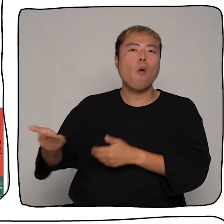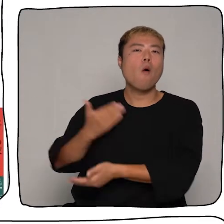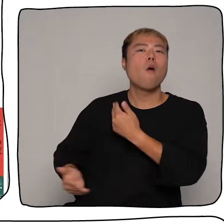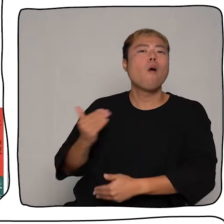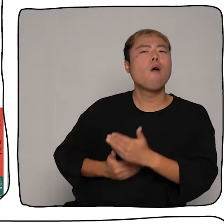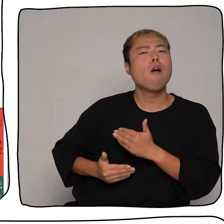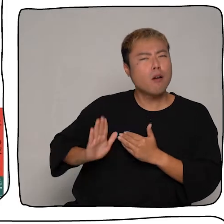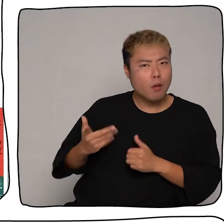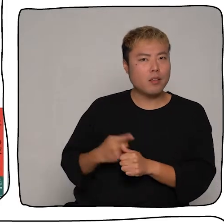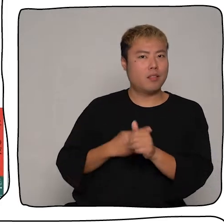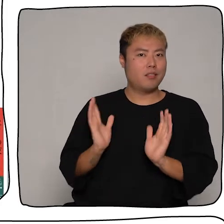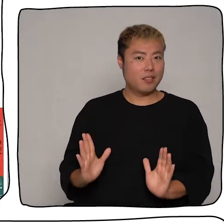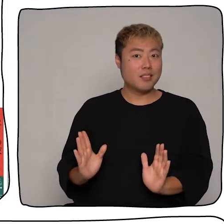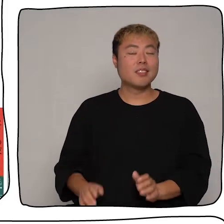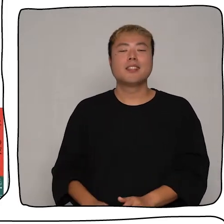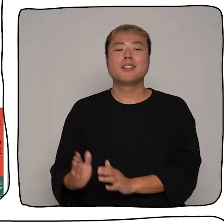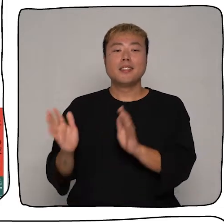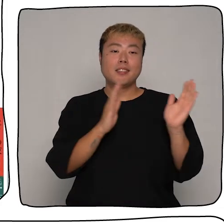And